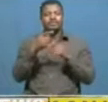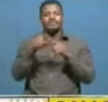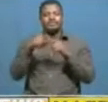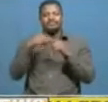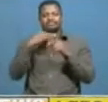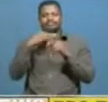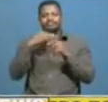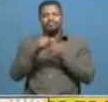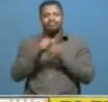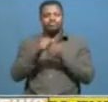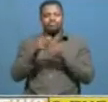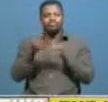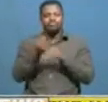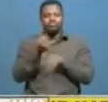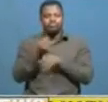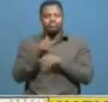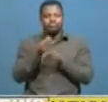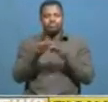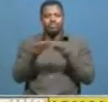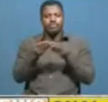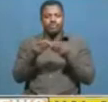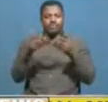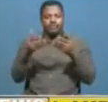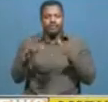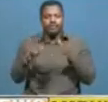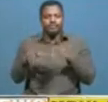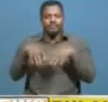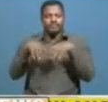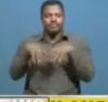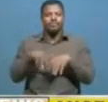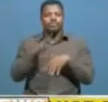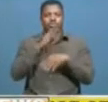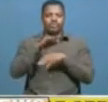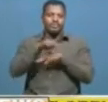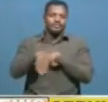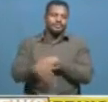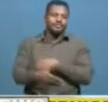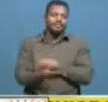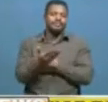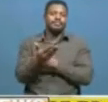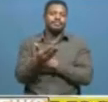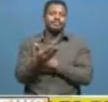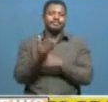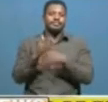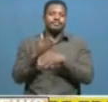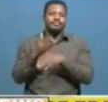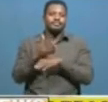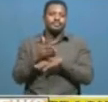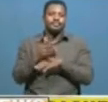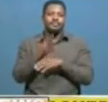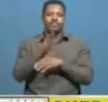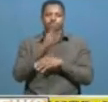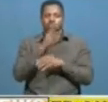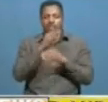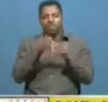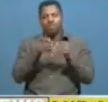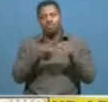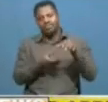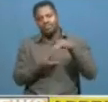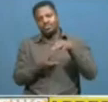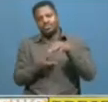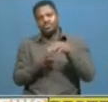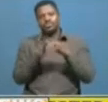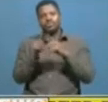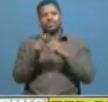materials, stones and chaffs, and then soaked in water overnight. After this, the water is drained and the